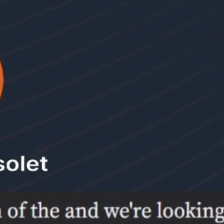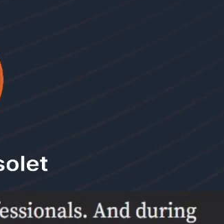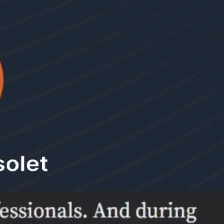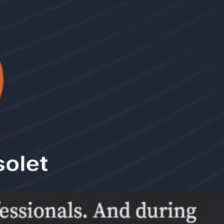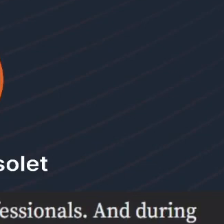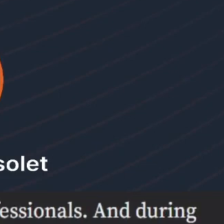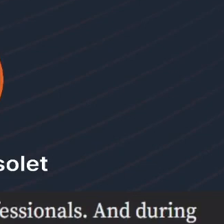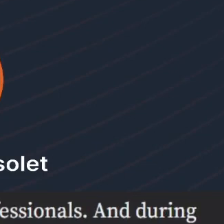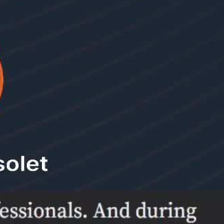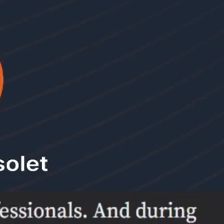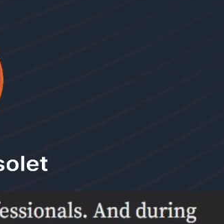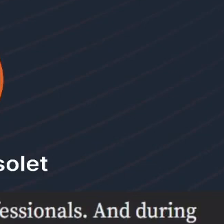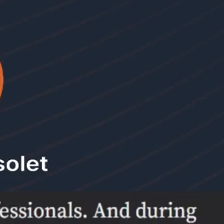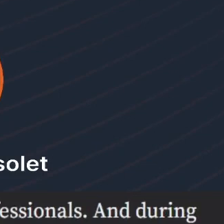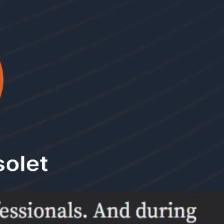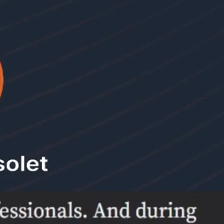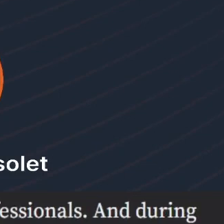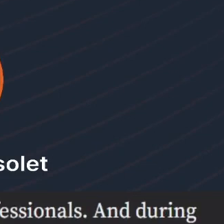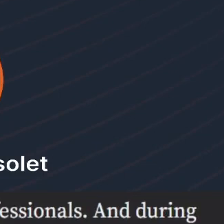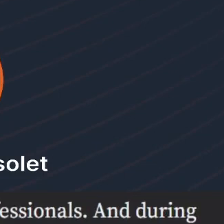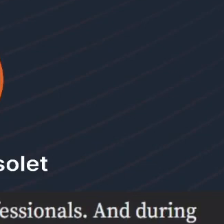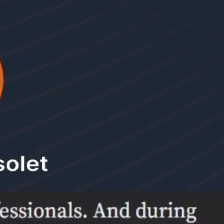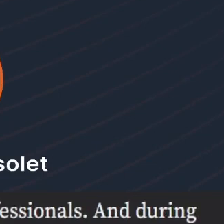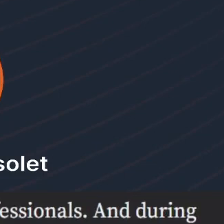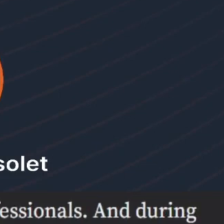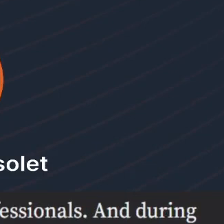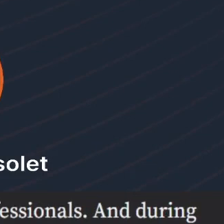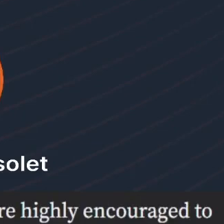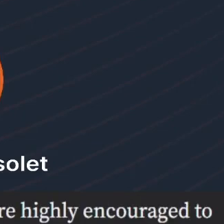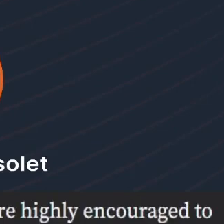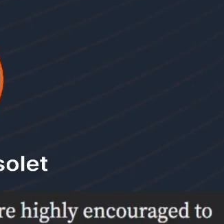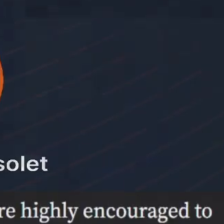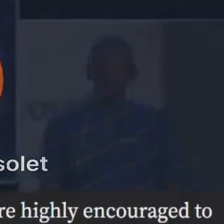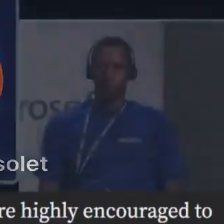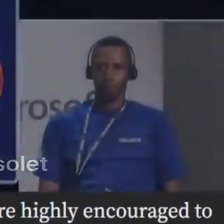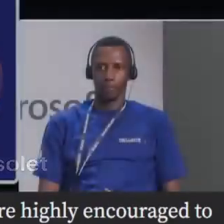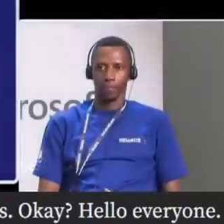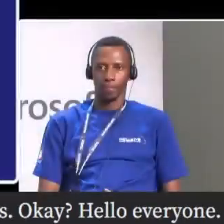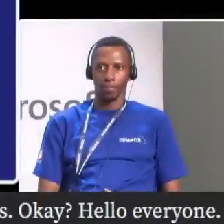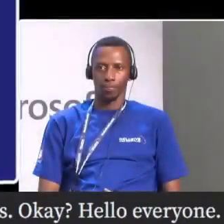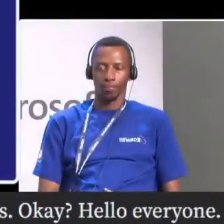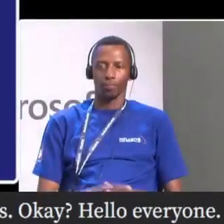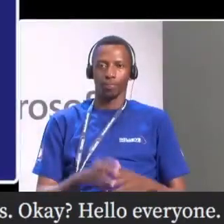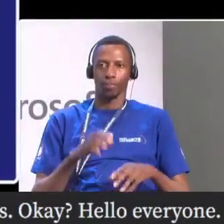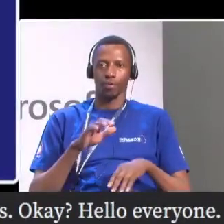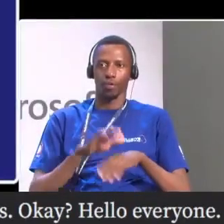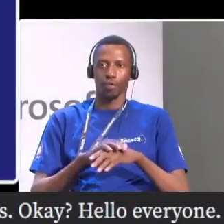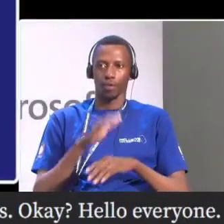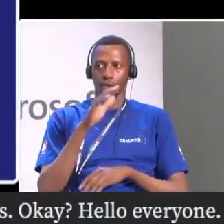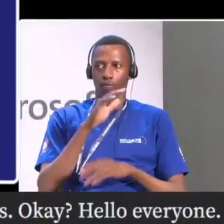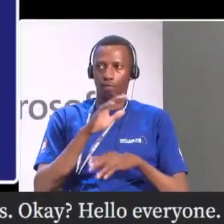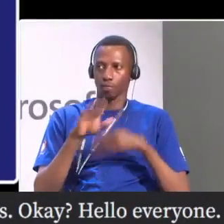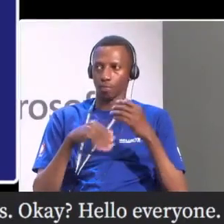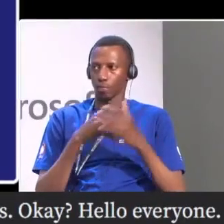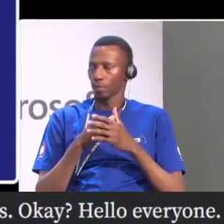Professionals. So Christopher Lee and Colette. Good afternoon, everybody. They've given